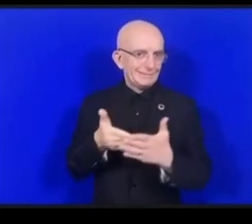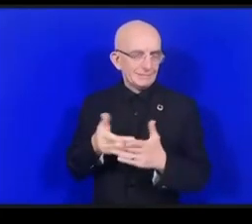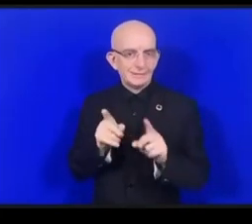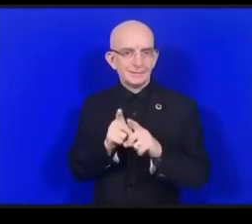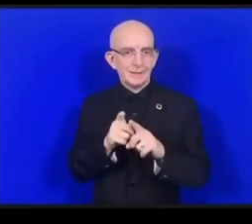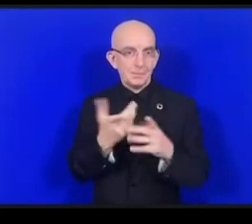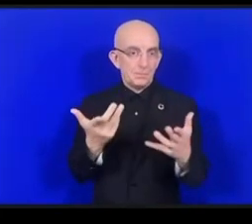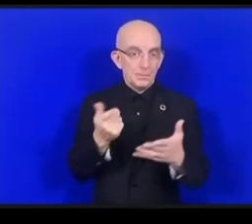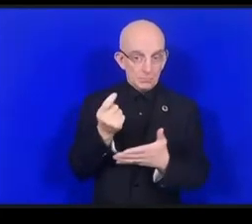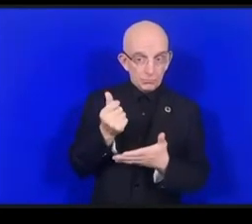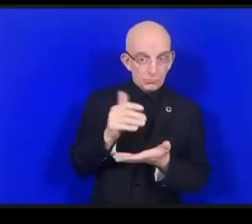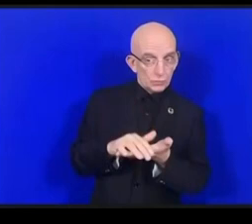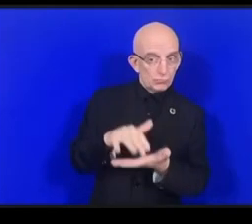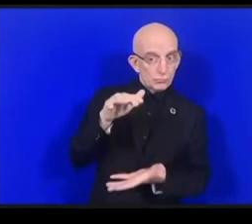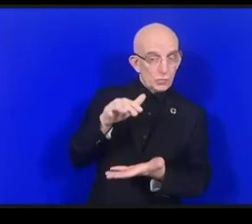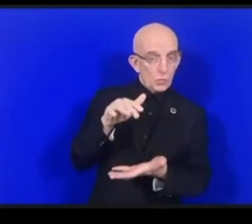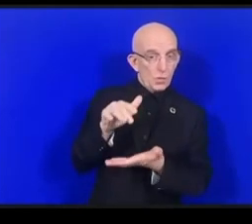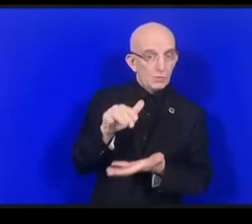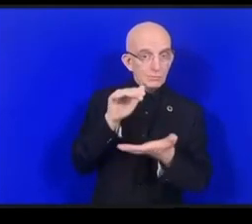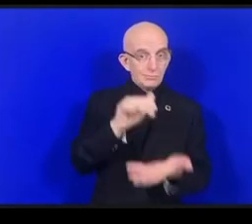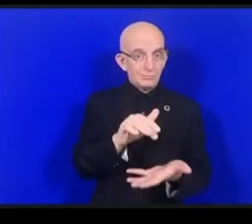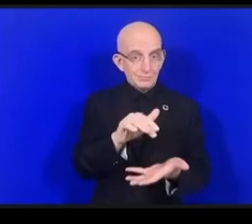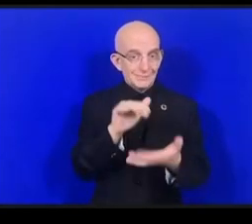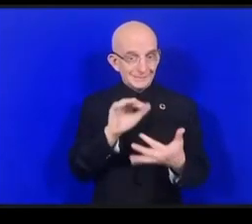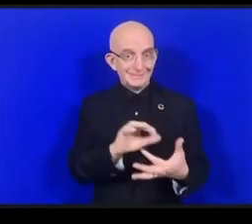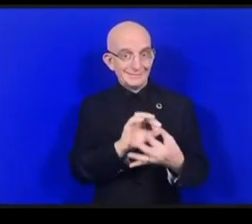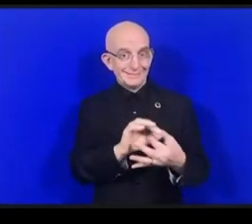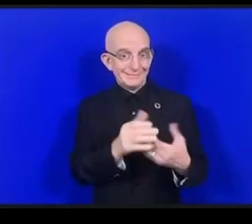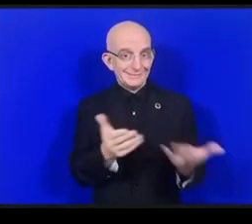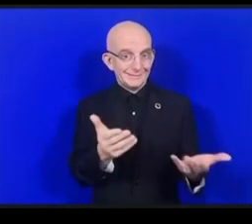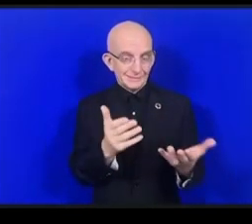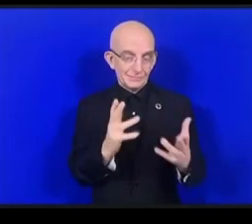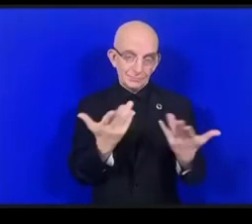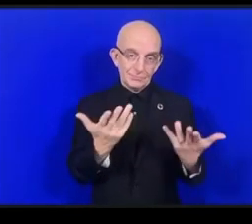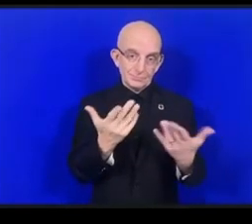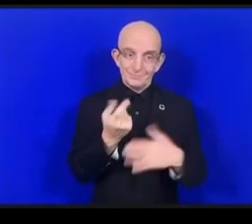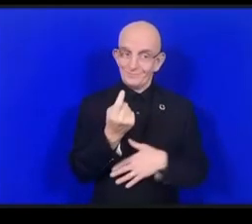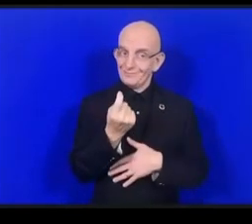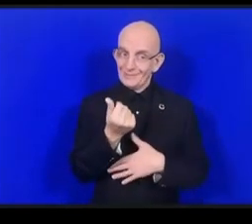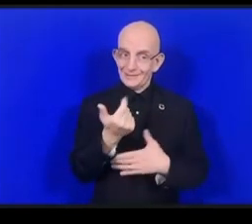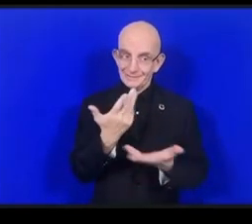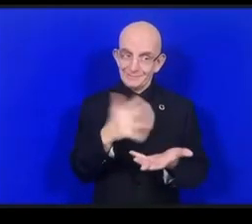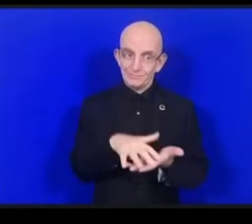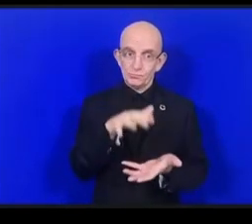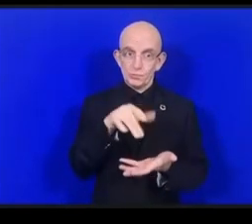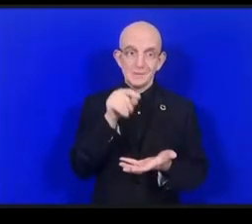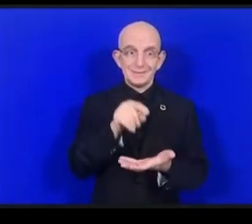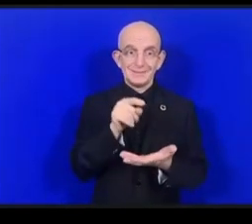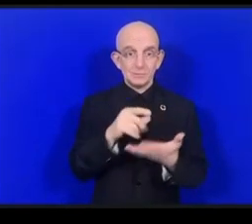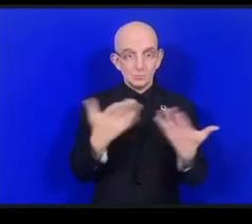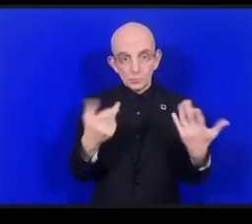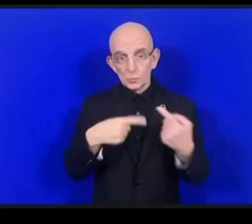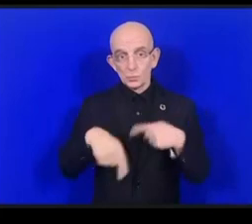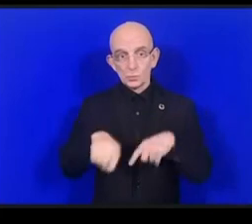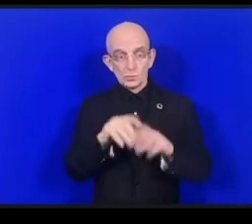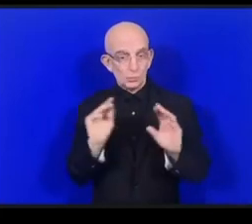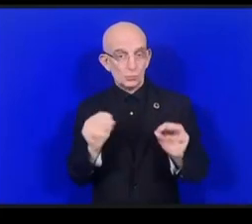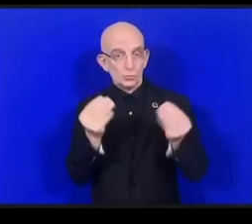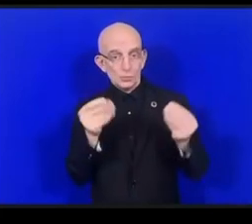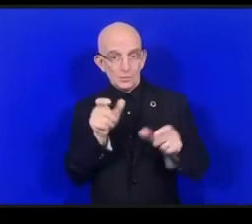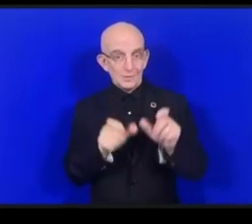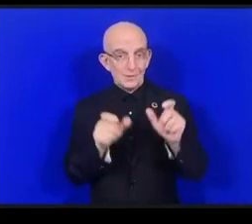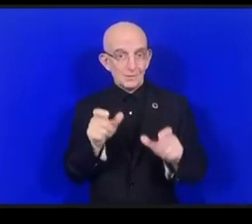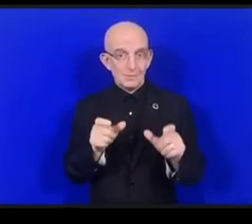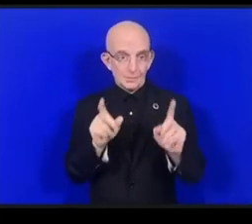time resources, because as a young people, we have to, we need to upgrade our skill because we are still needing to sit